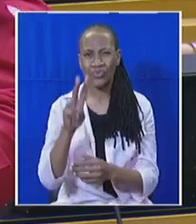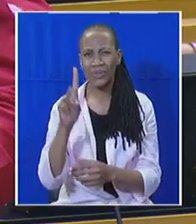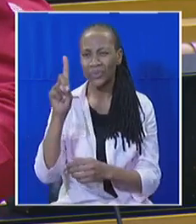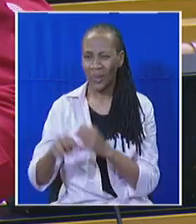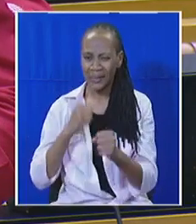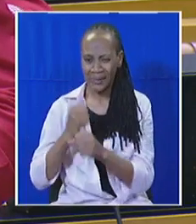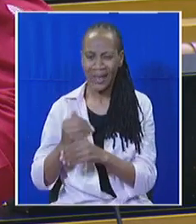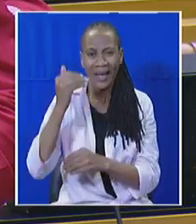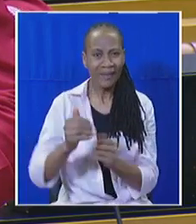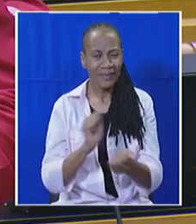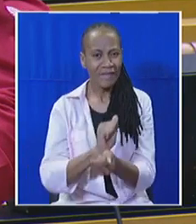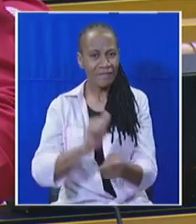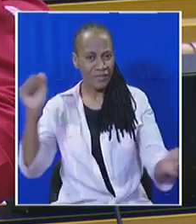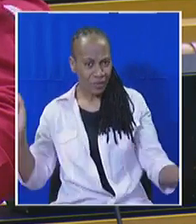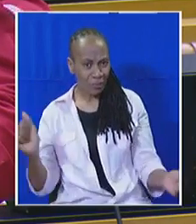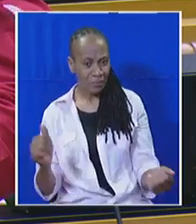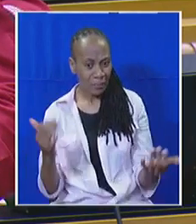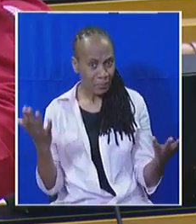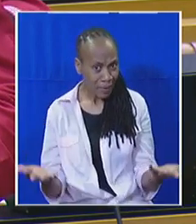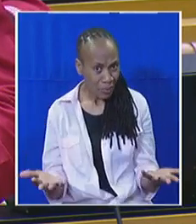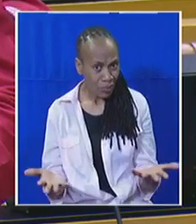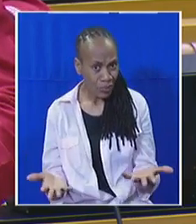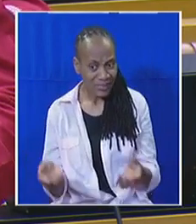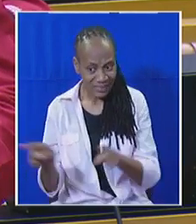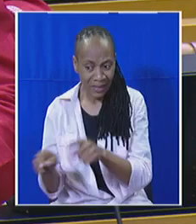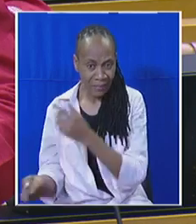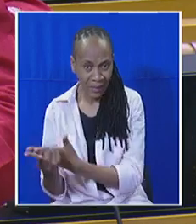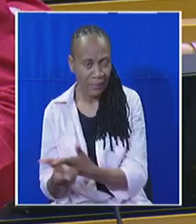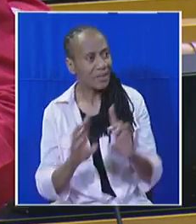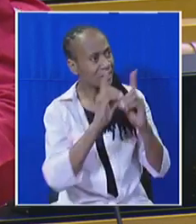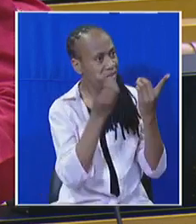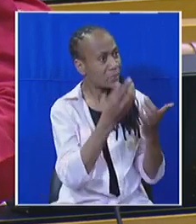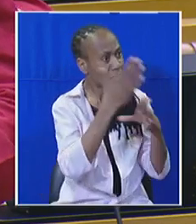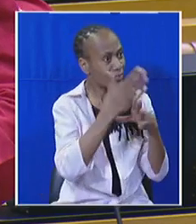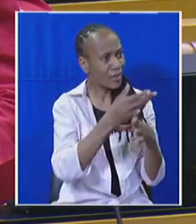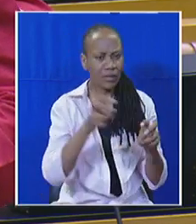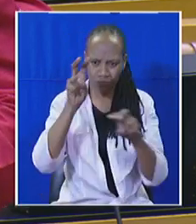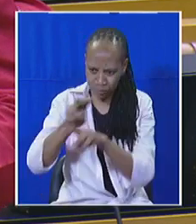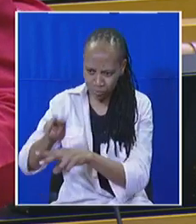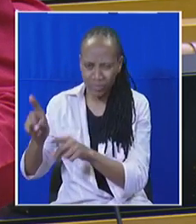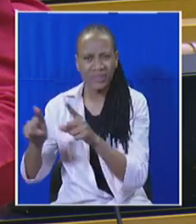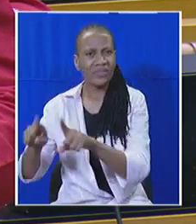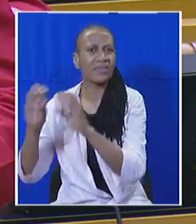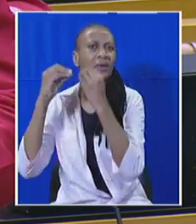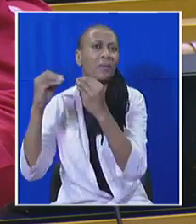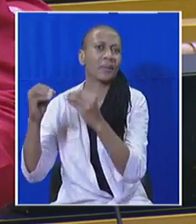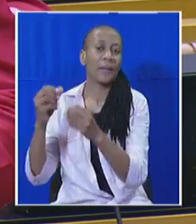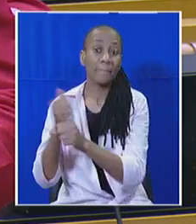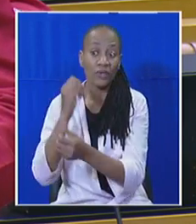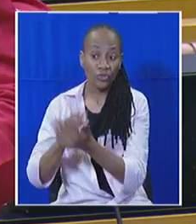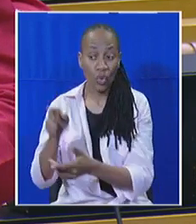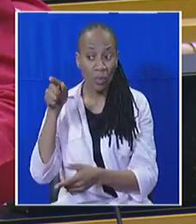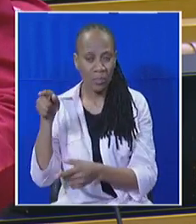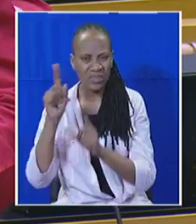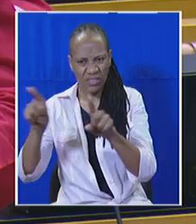freedom. Further calls on the Department of Labor to censor the Pellet Supply Company and ensure that it adheres to labor